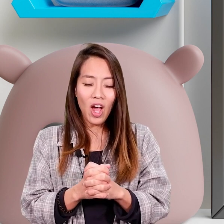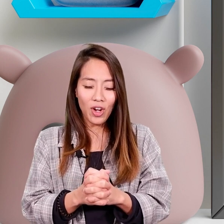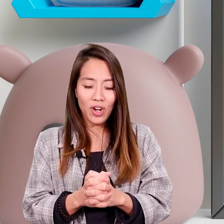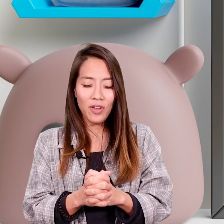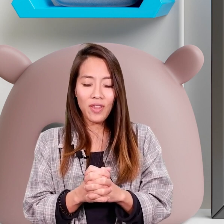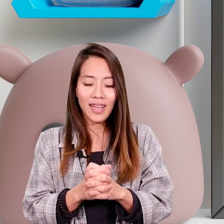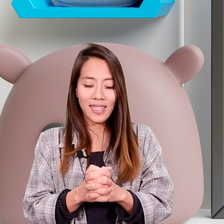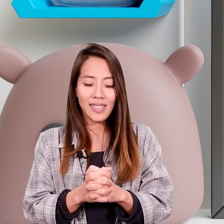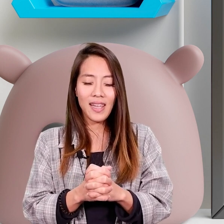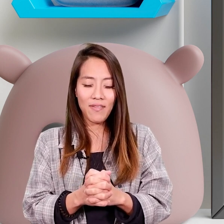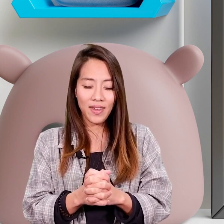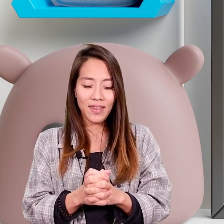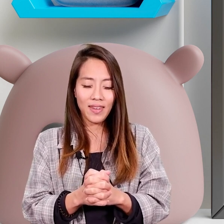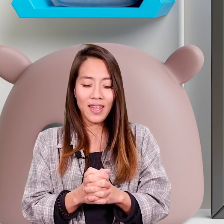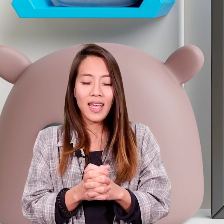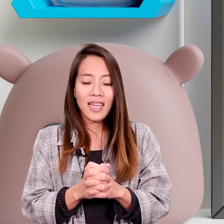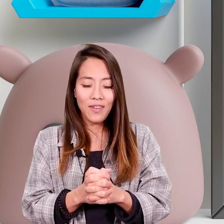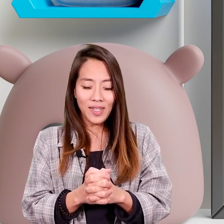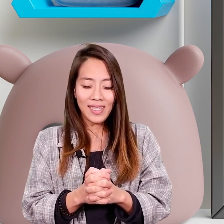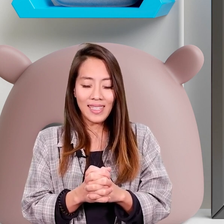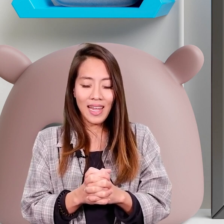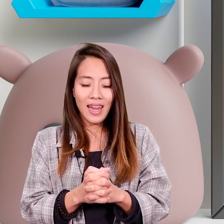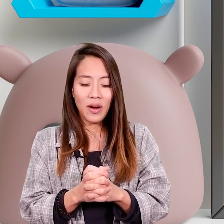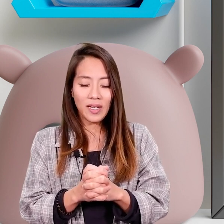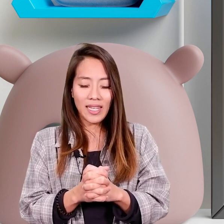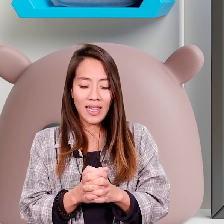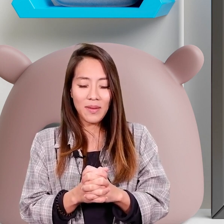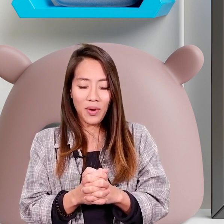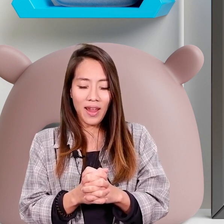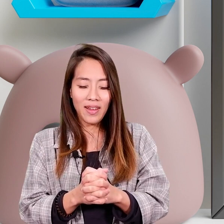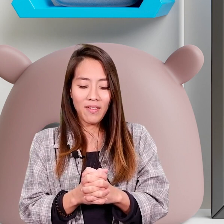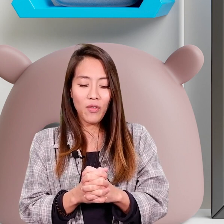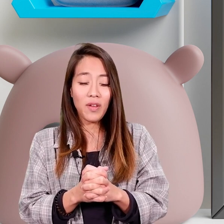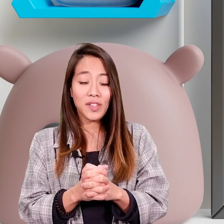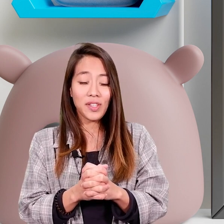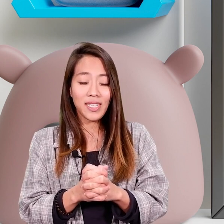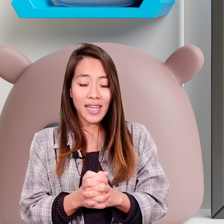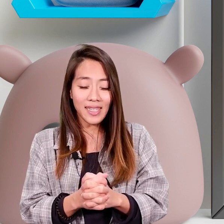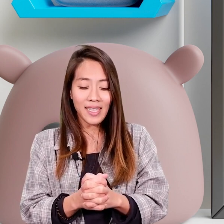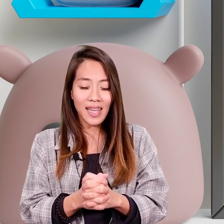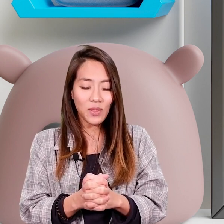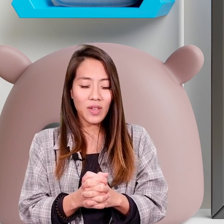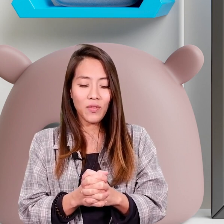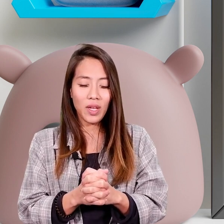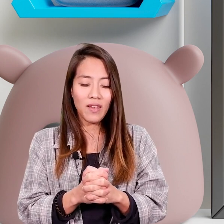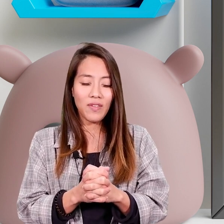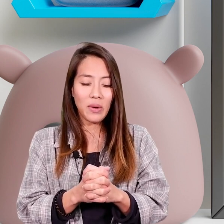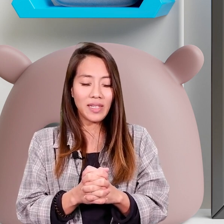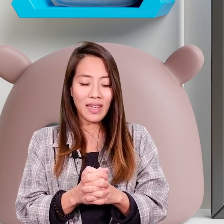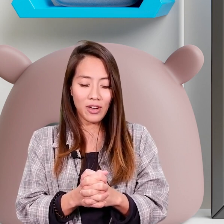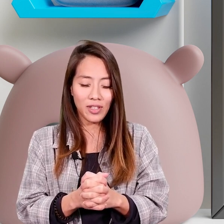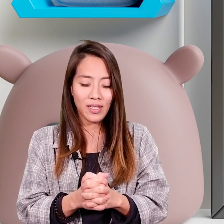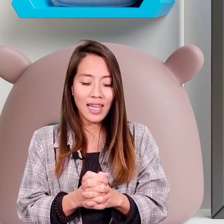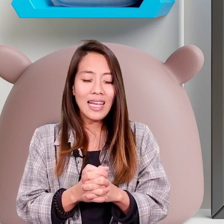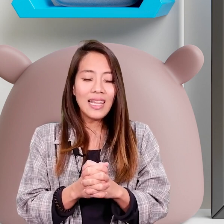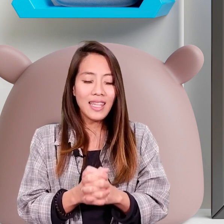done, on earth as it is in heaven. Give us this day our daily bread. Forgive us our debts as we forgive